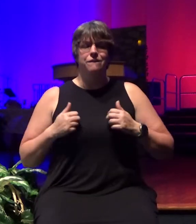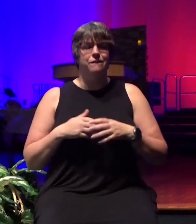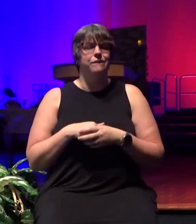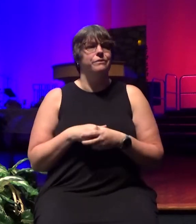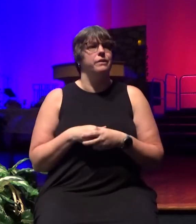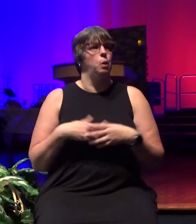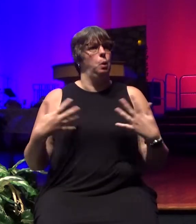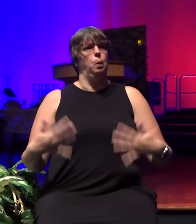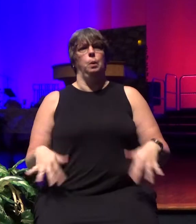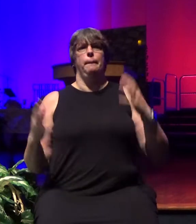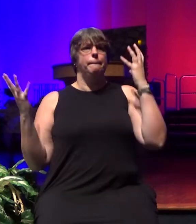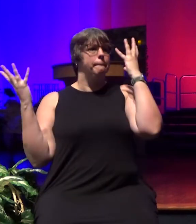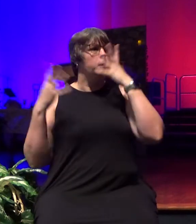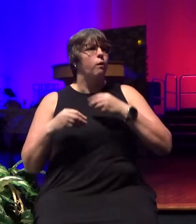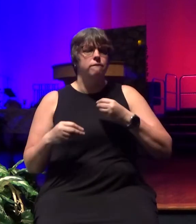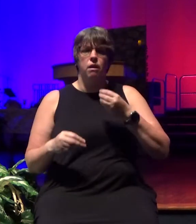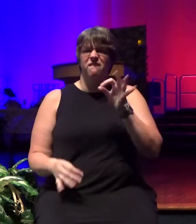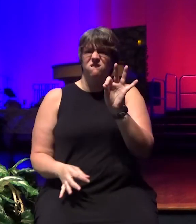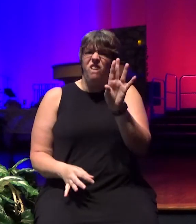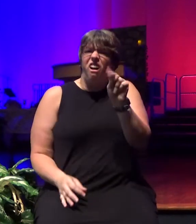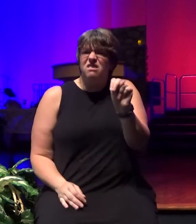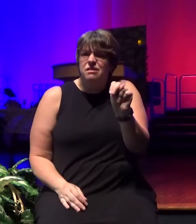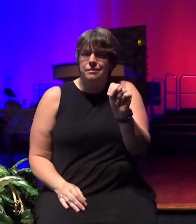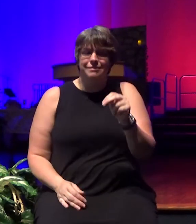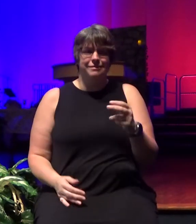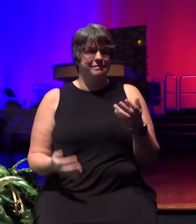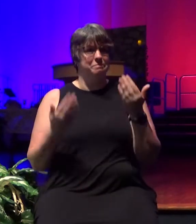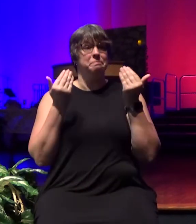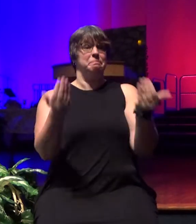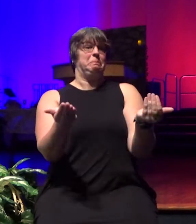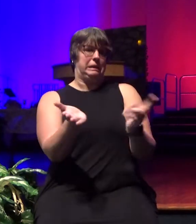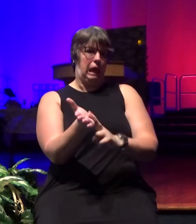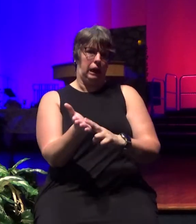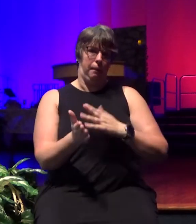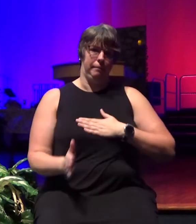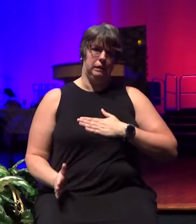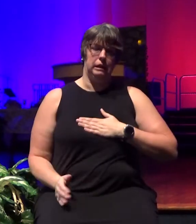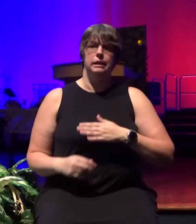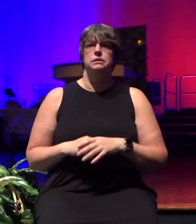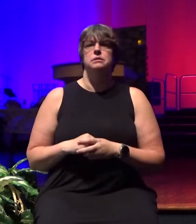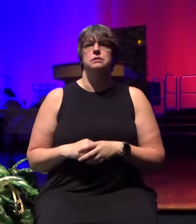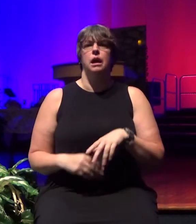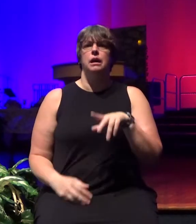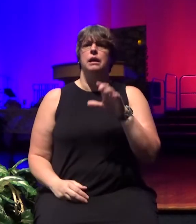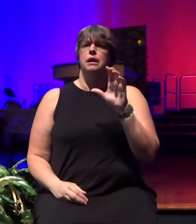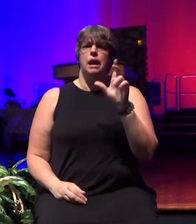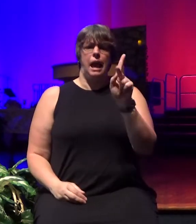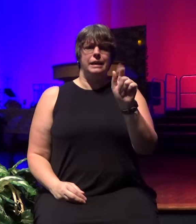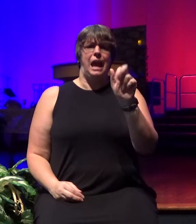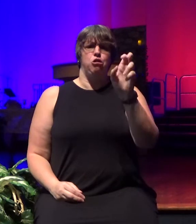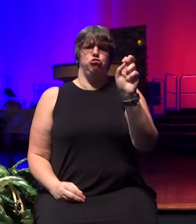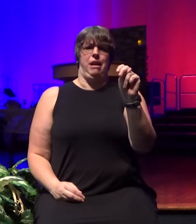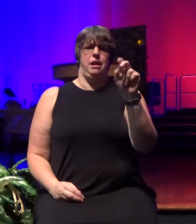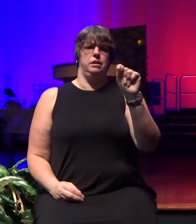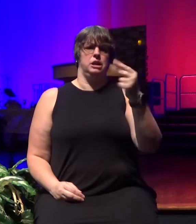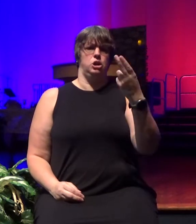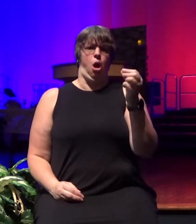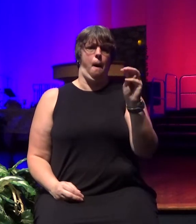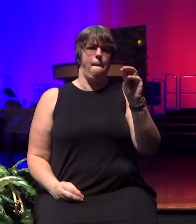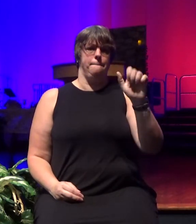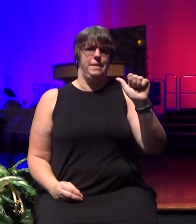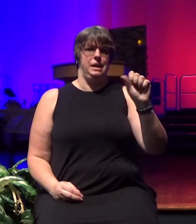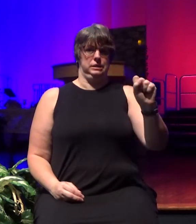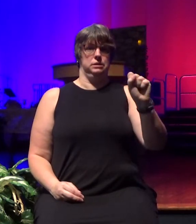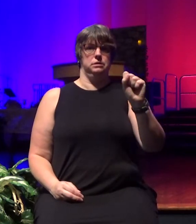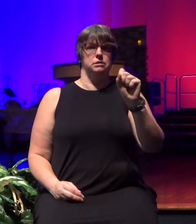deepening. So do sign up now. In fact, Karen Thomas, the retreat coordinator, is also the coordinator of the bookstore, and you can